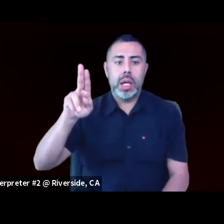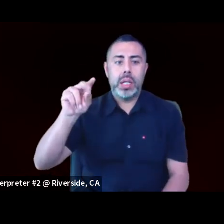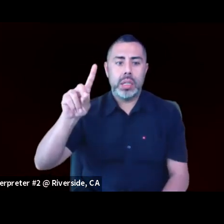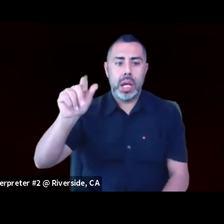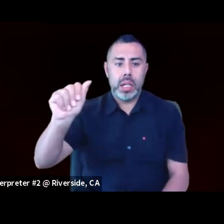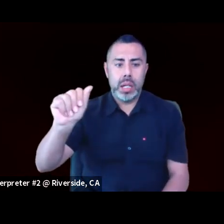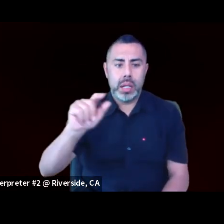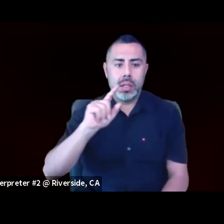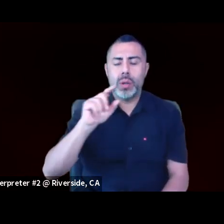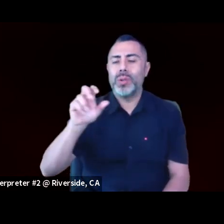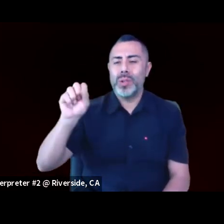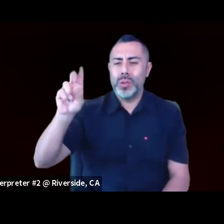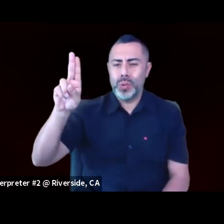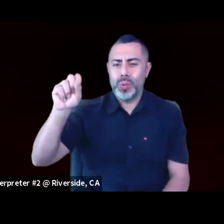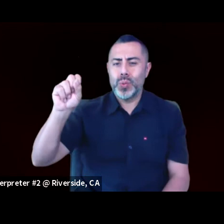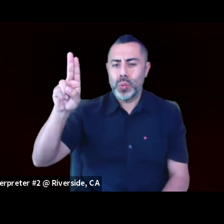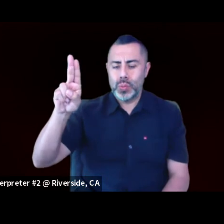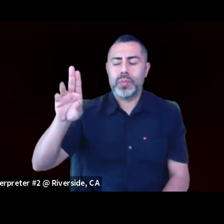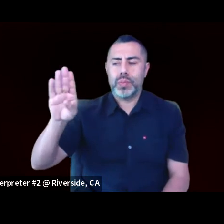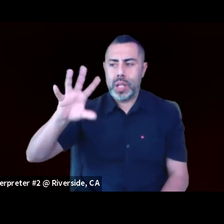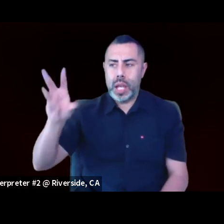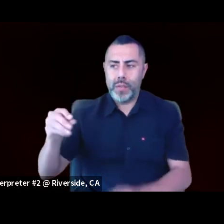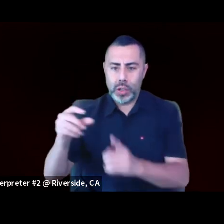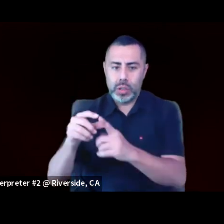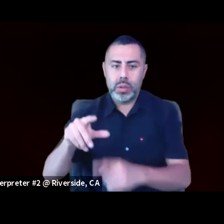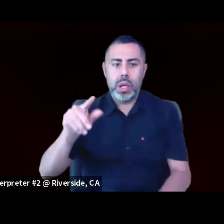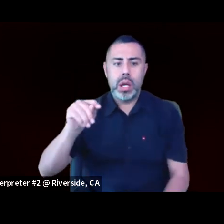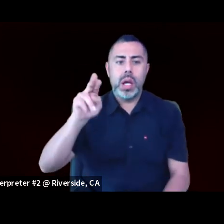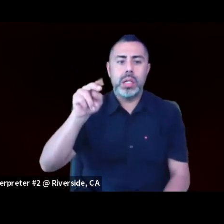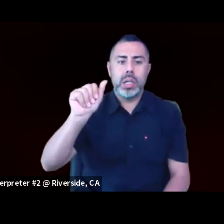Mutual aid societies.